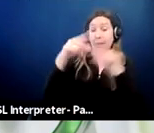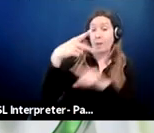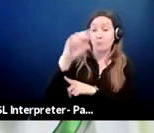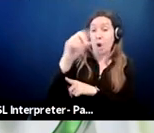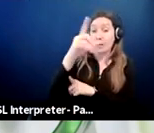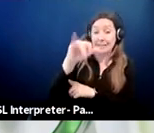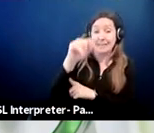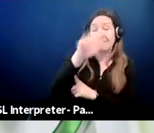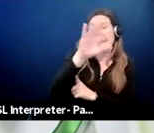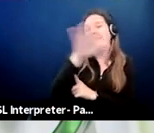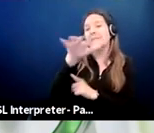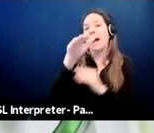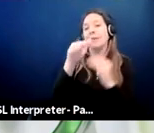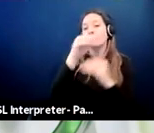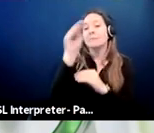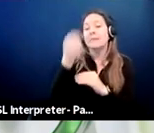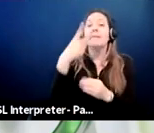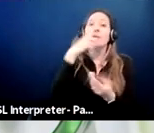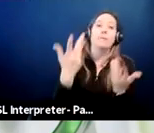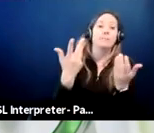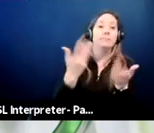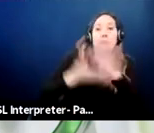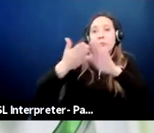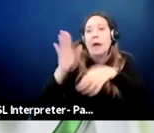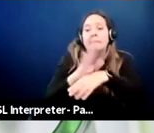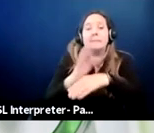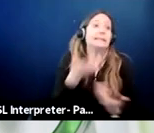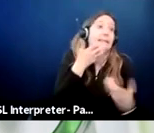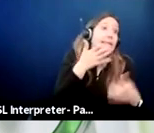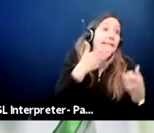55% for overhead, such as heating, electricity, lighting,